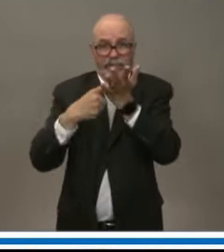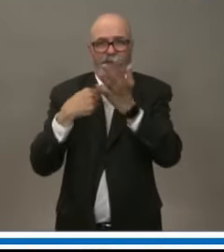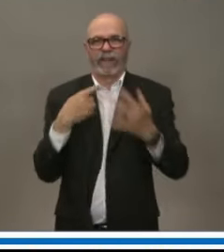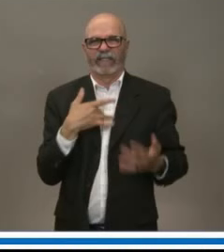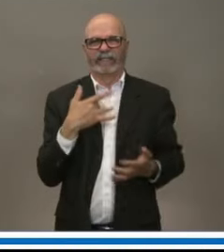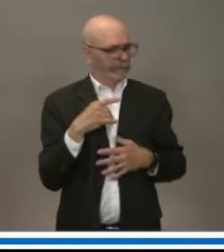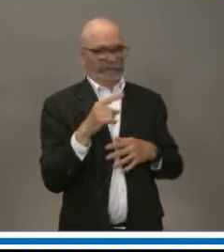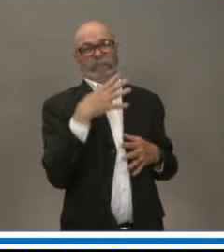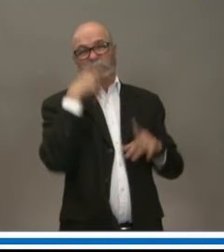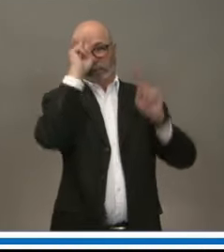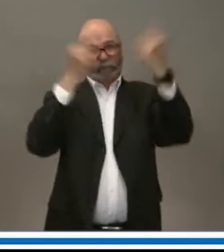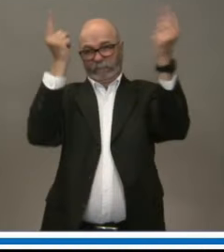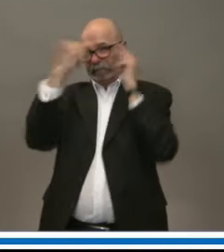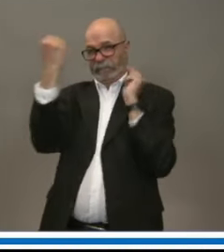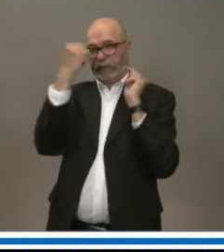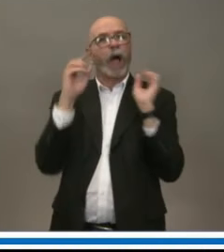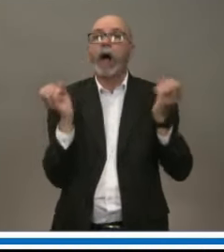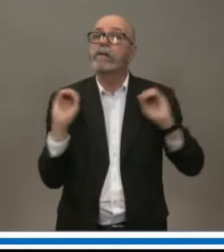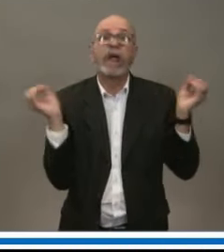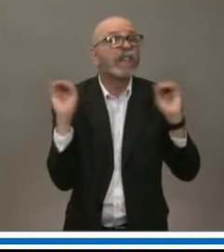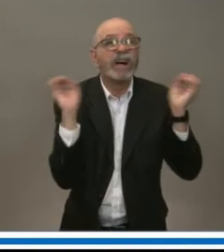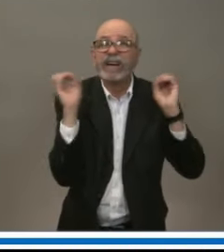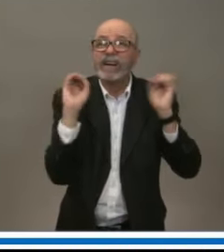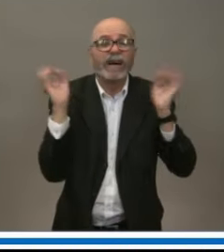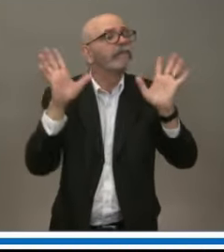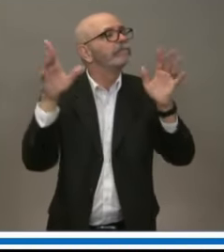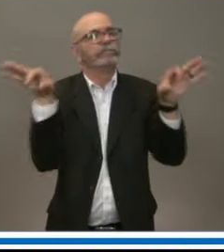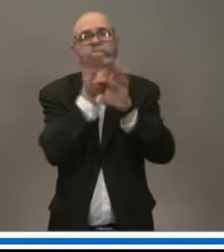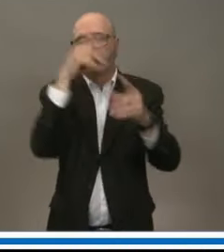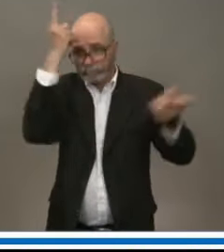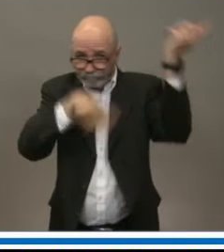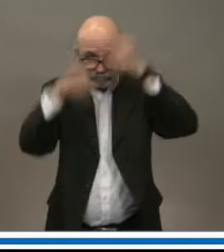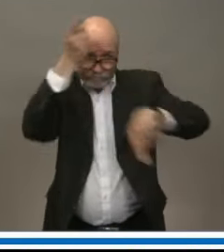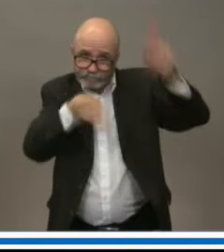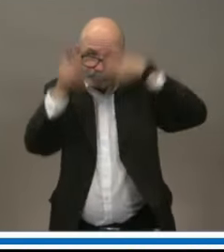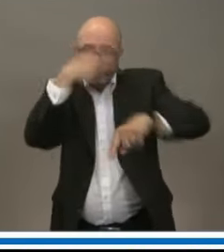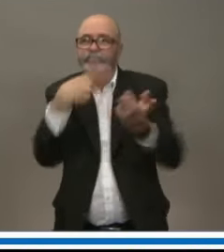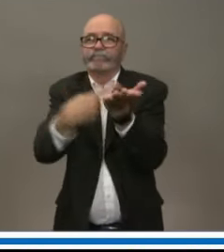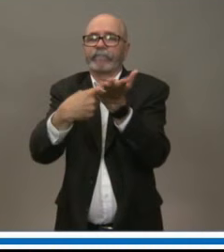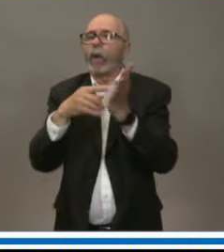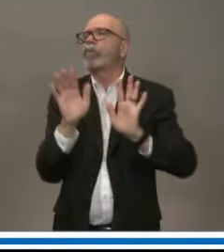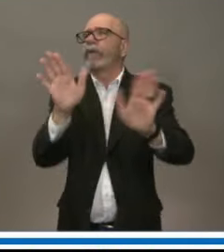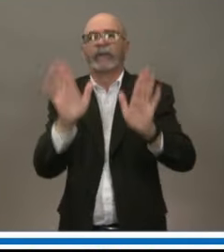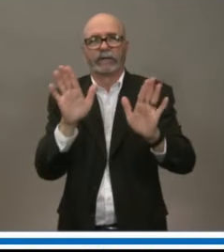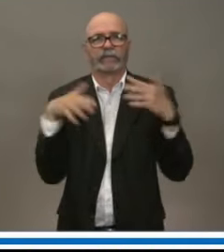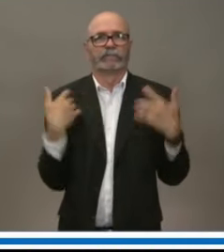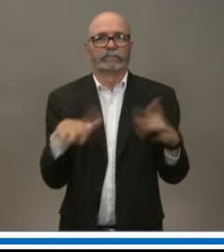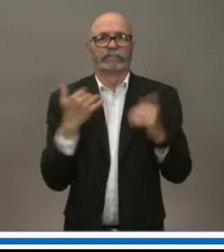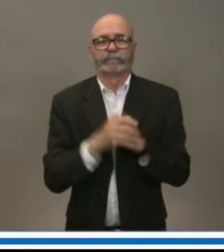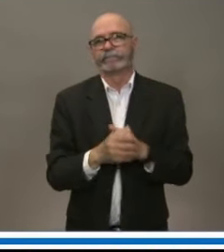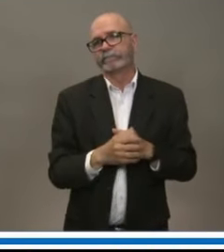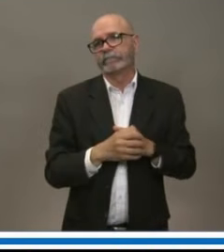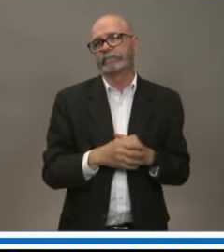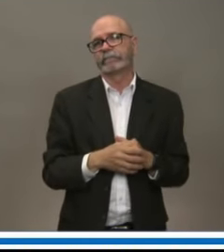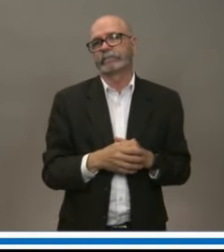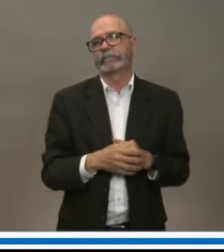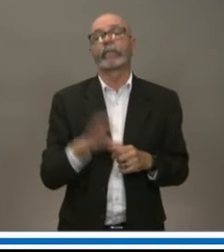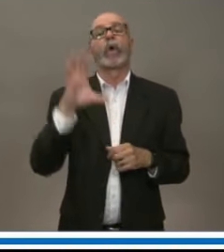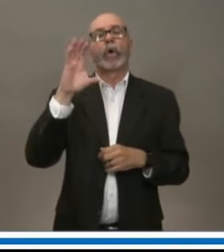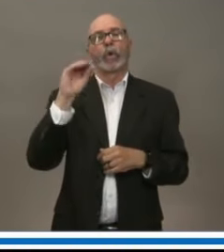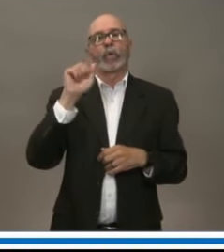country. Next, we'll go to Kyle Shaw from the Coast. Hi there. 2 weeks from